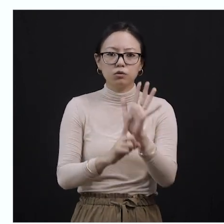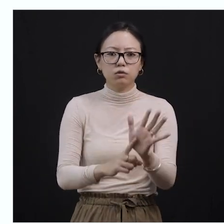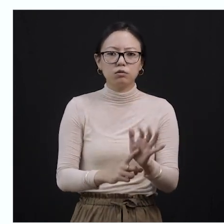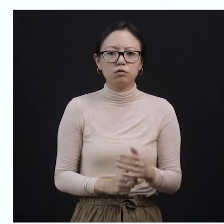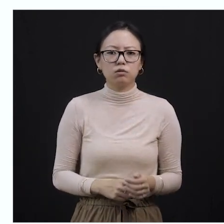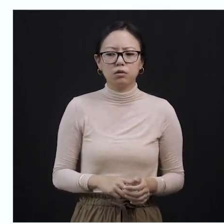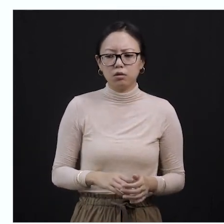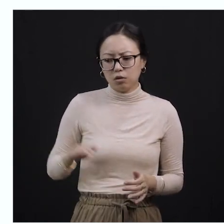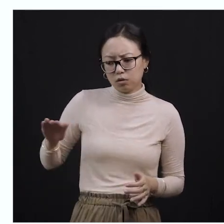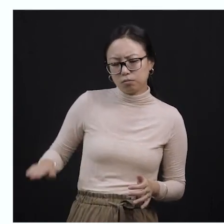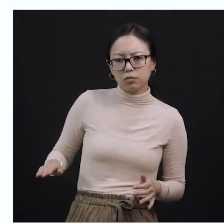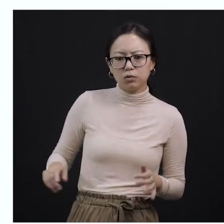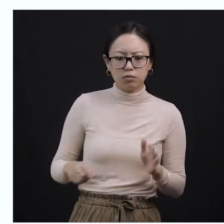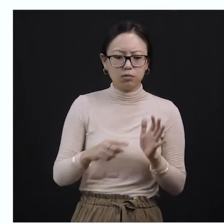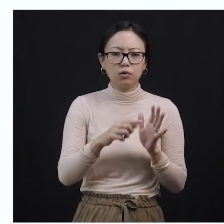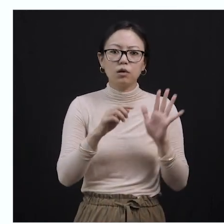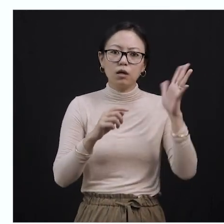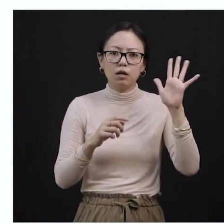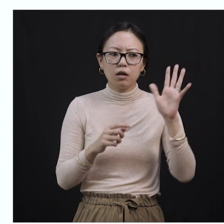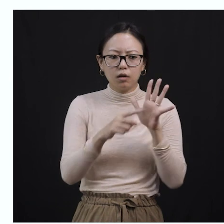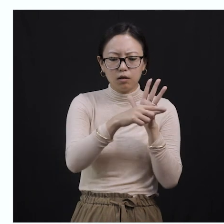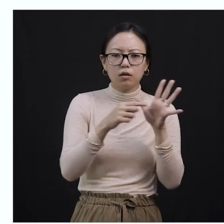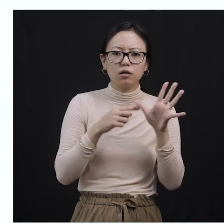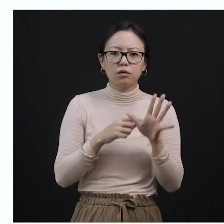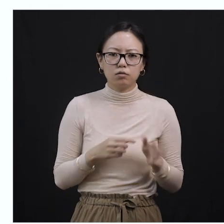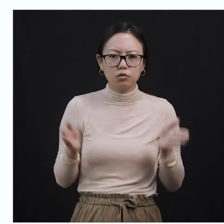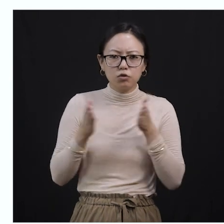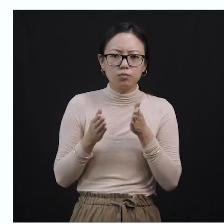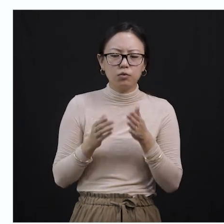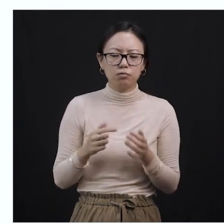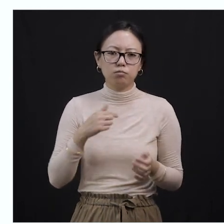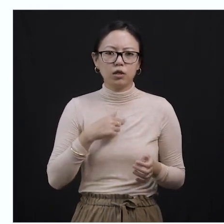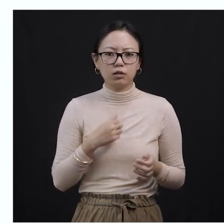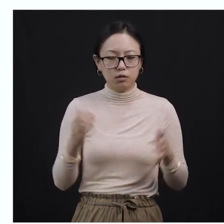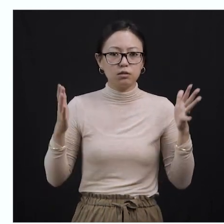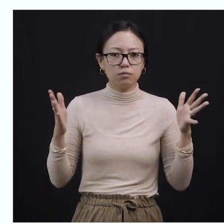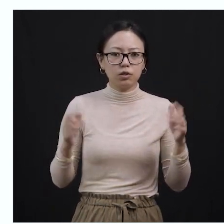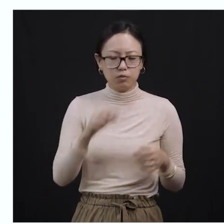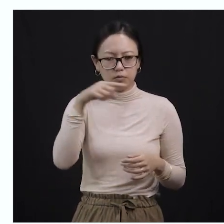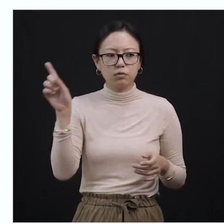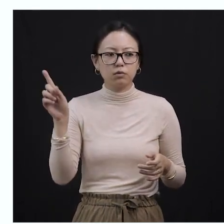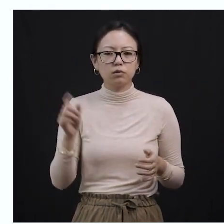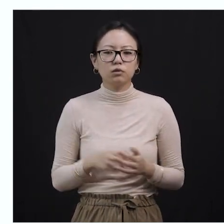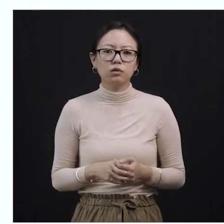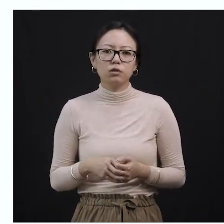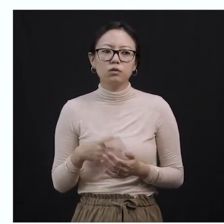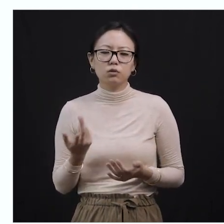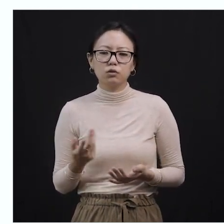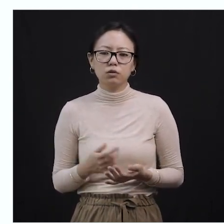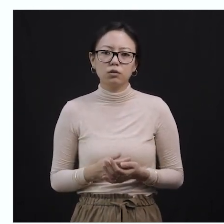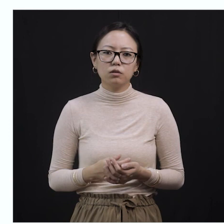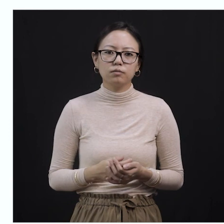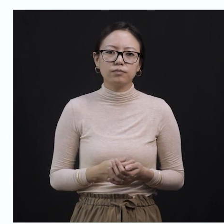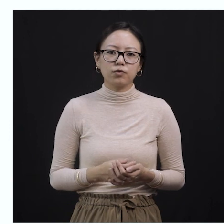right? So these are non-standard units, okay, children? So you can, for fun, you can go